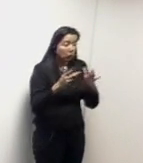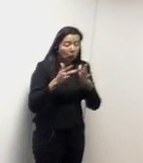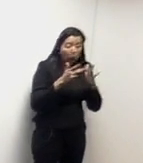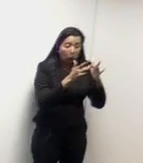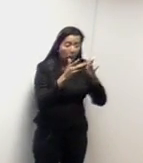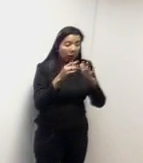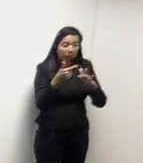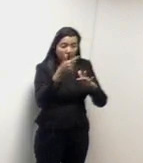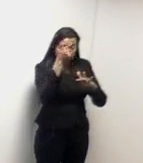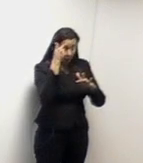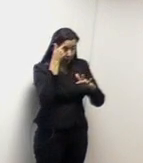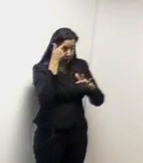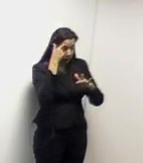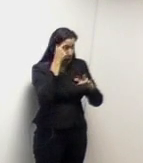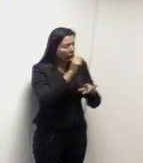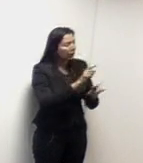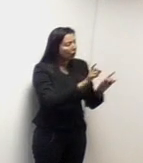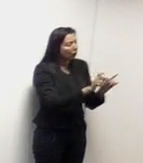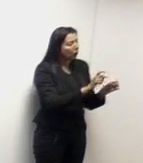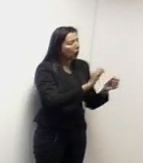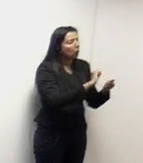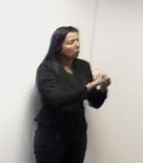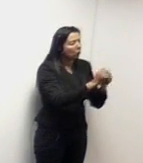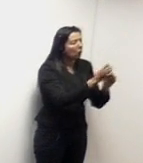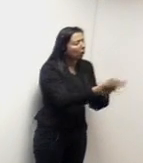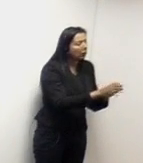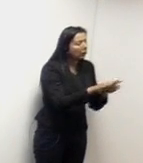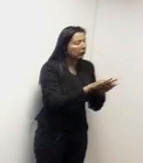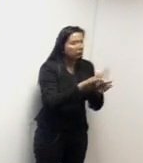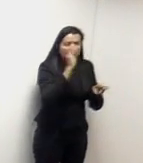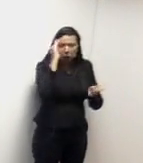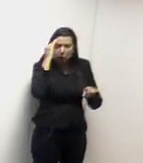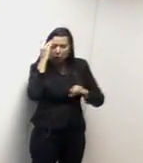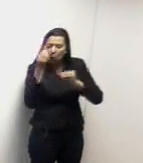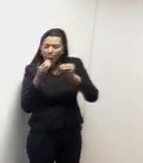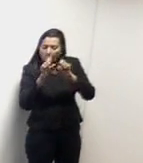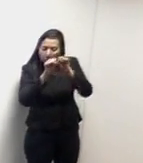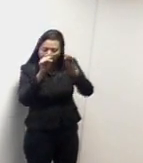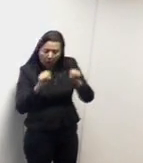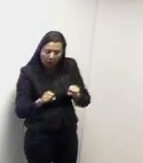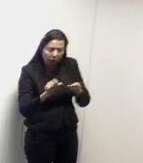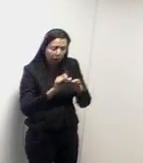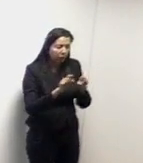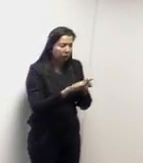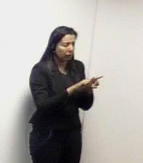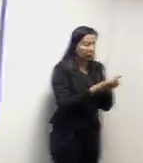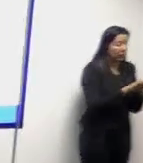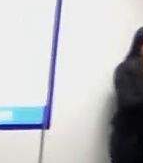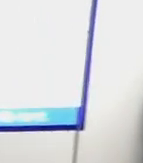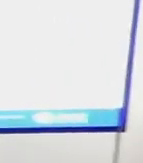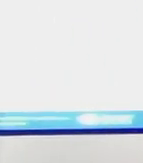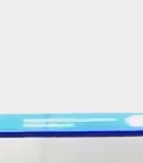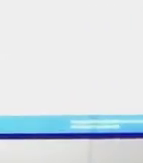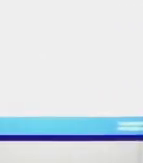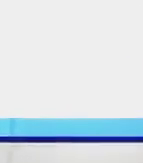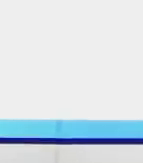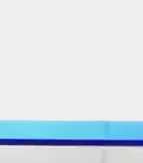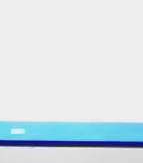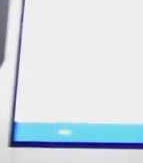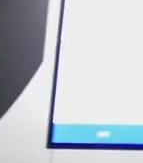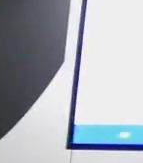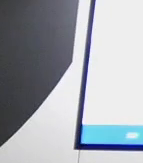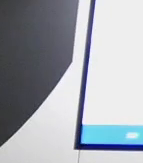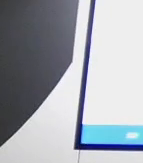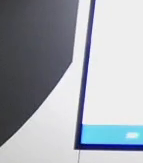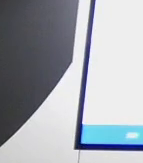here's a more coherent model or an understanding of how that system works. In fact, if you think about this, I can just draw this